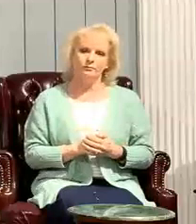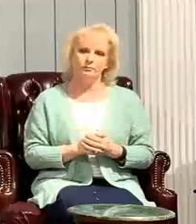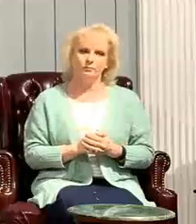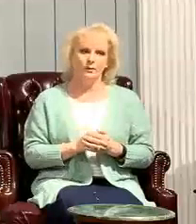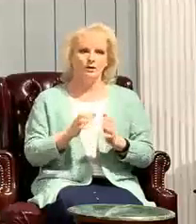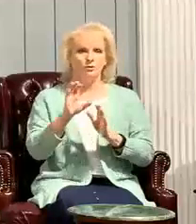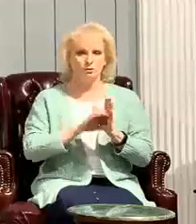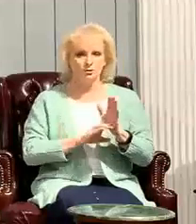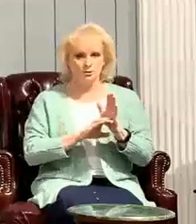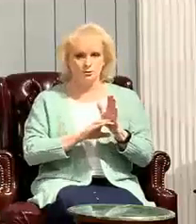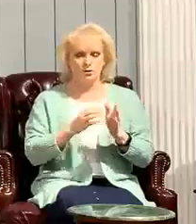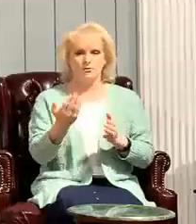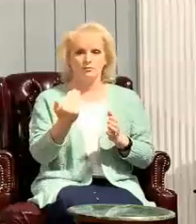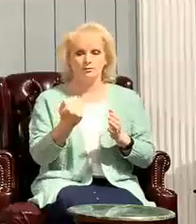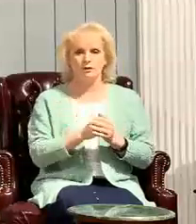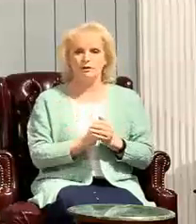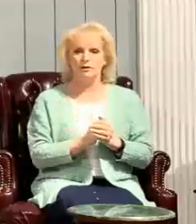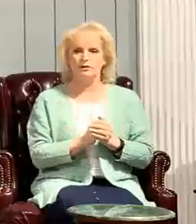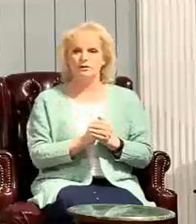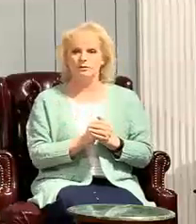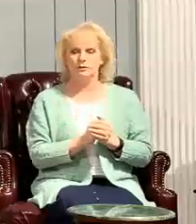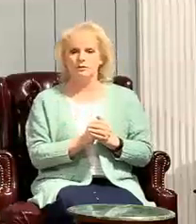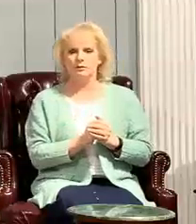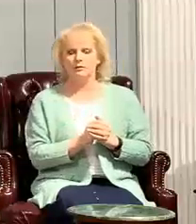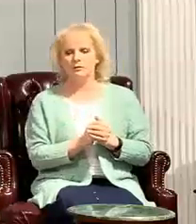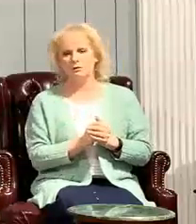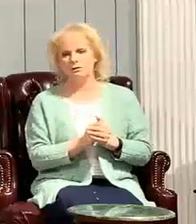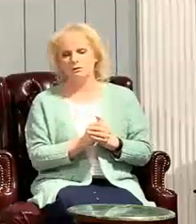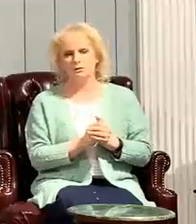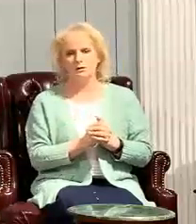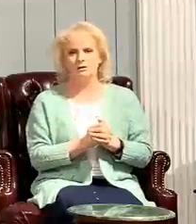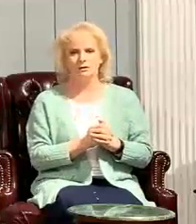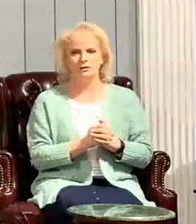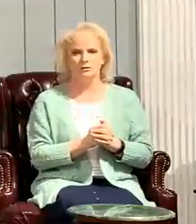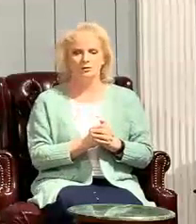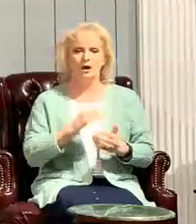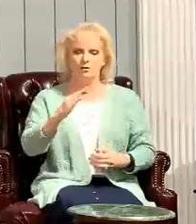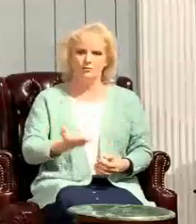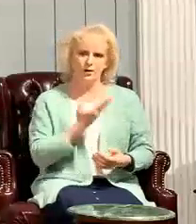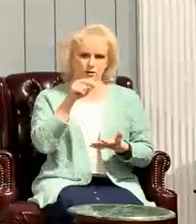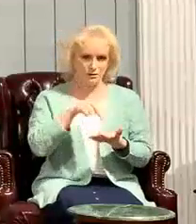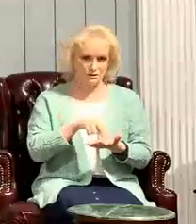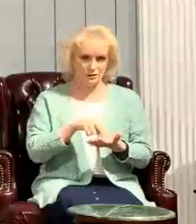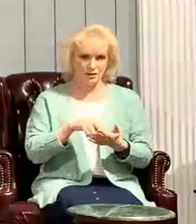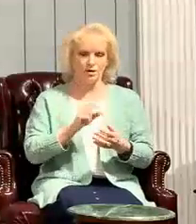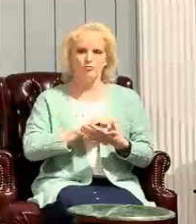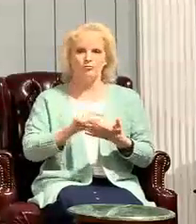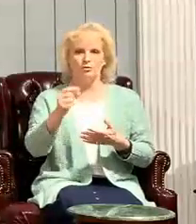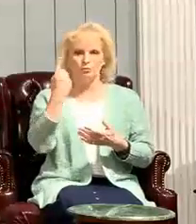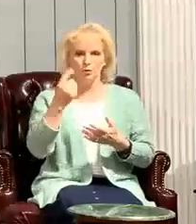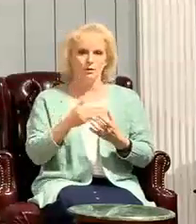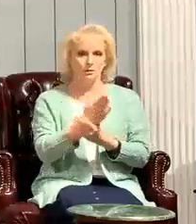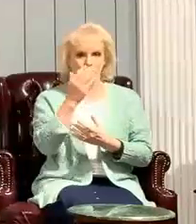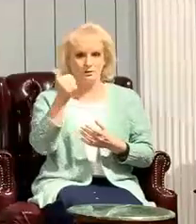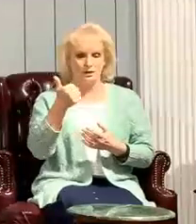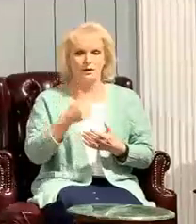in Deuteronomy chapter 15 today. And if you found your place, if you're able, I'd like to invite you to stand. We're going to read verses 1 through 10